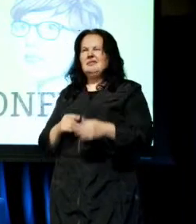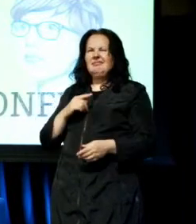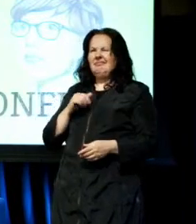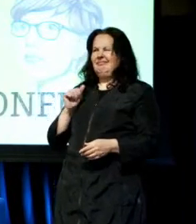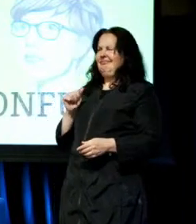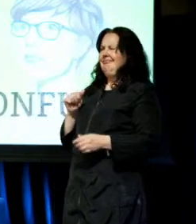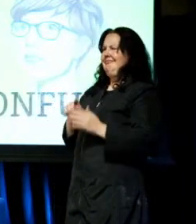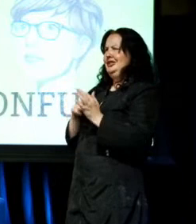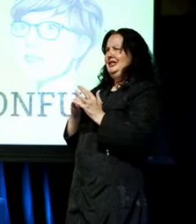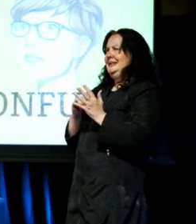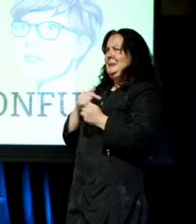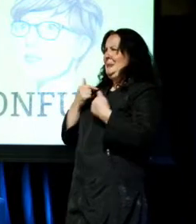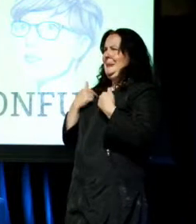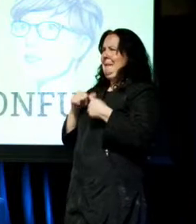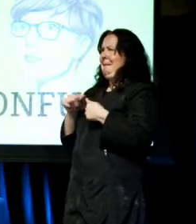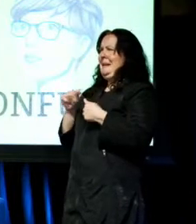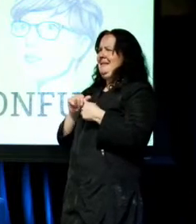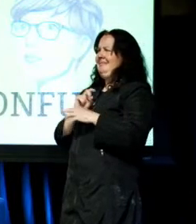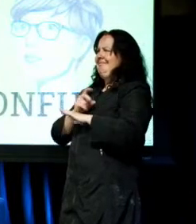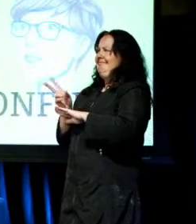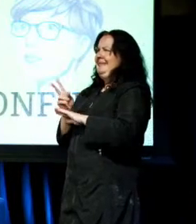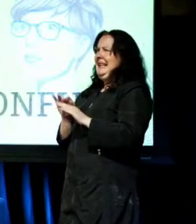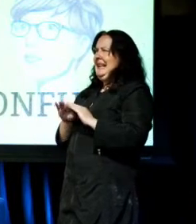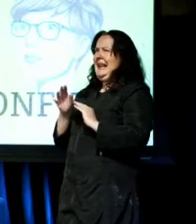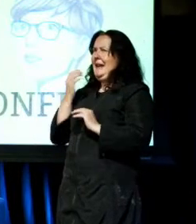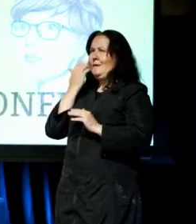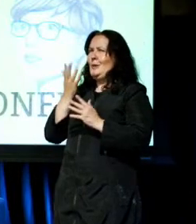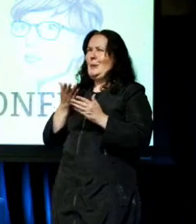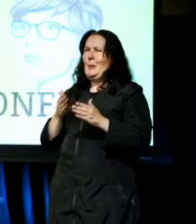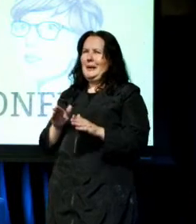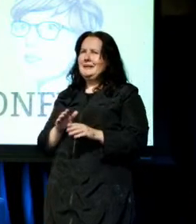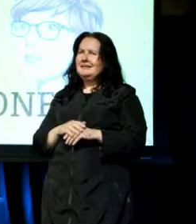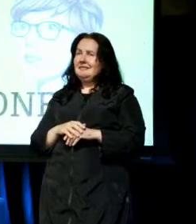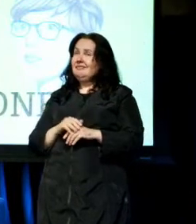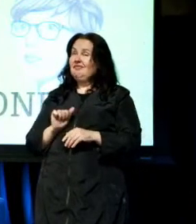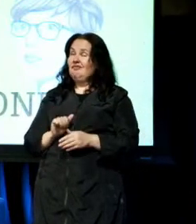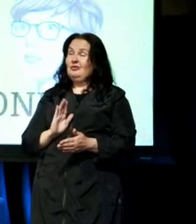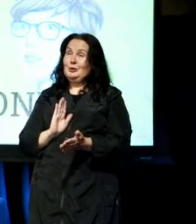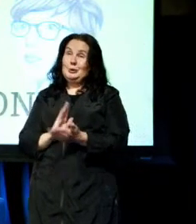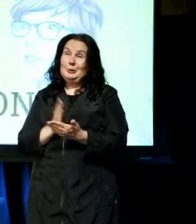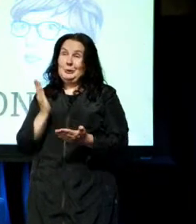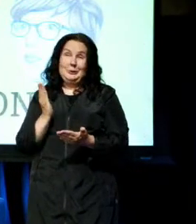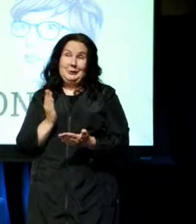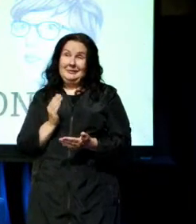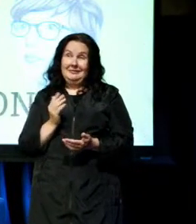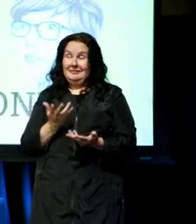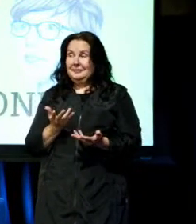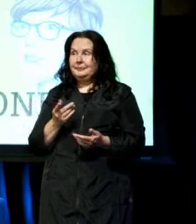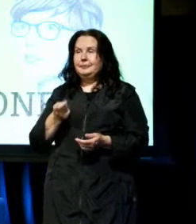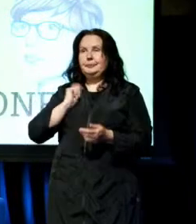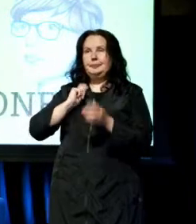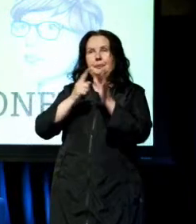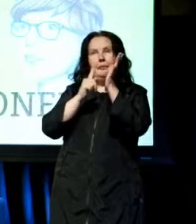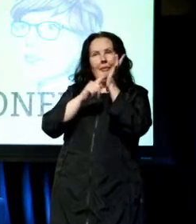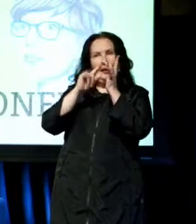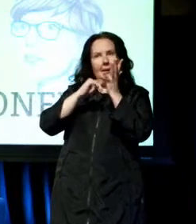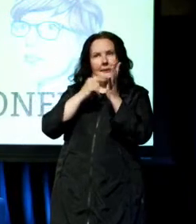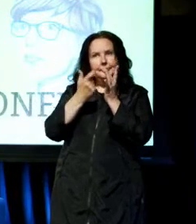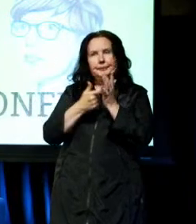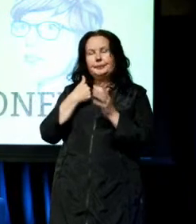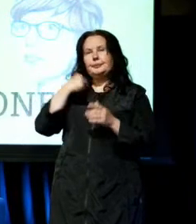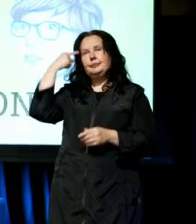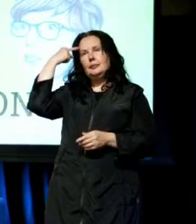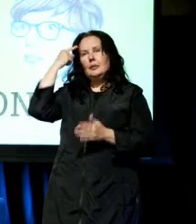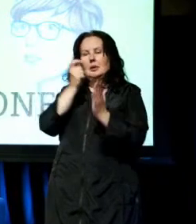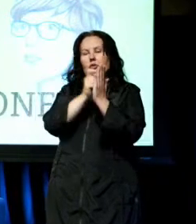sense that we would get better storytelling. So, yeah. All right. Absolutely. Yeah. Say the truth, you know? Yeah. And I do also think it's like the